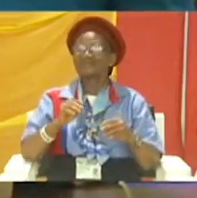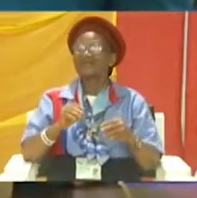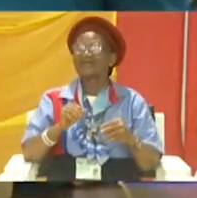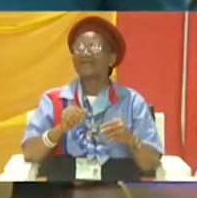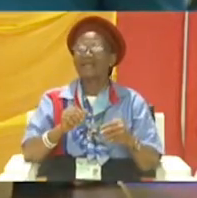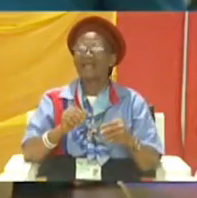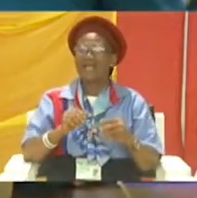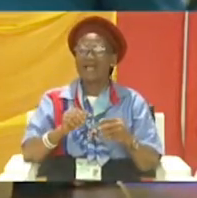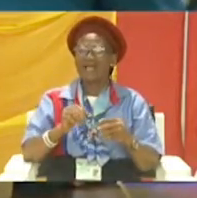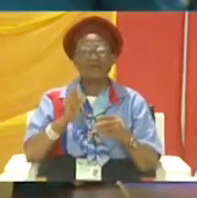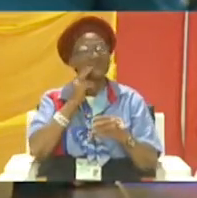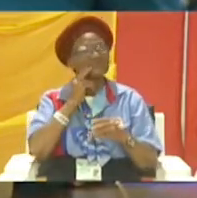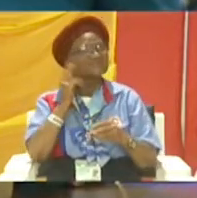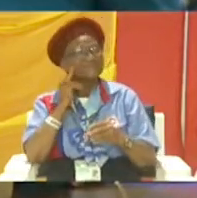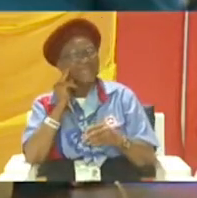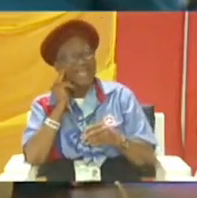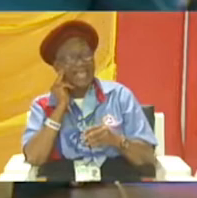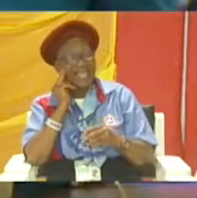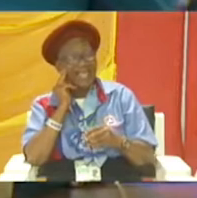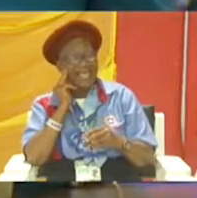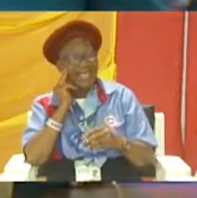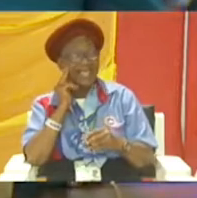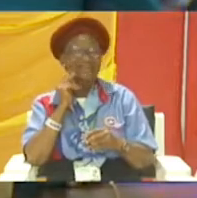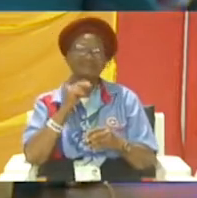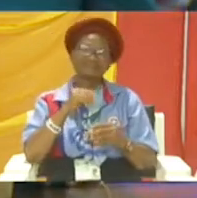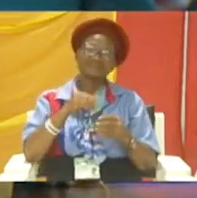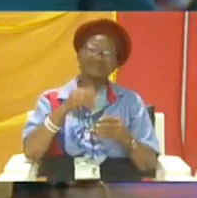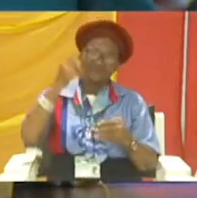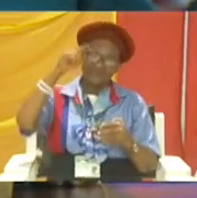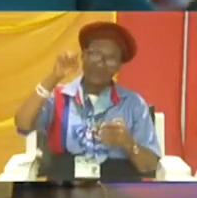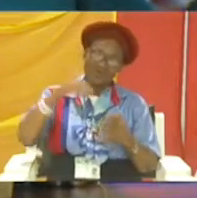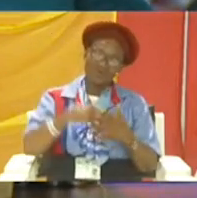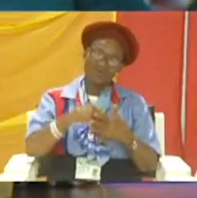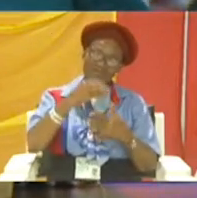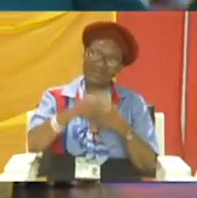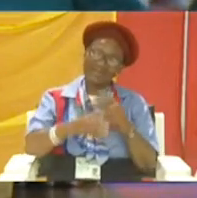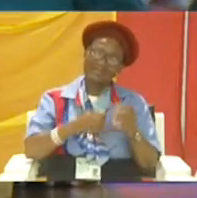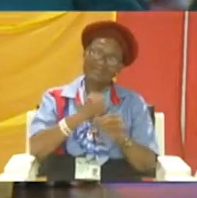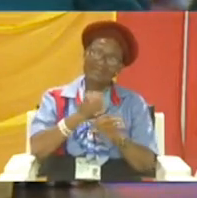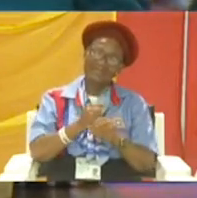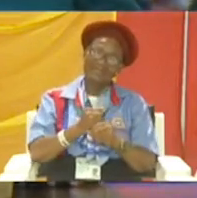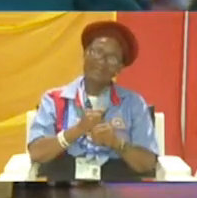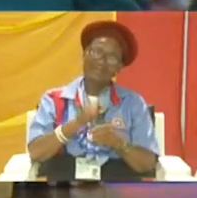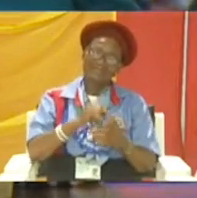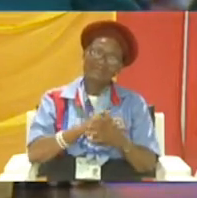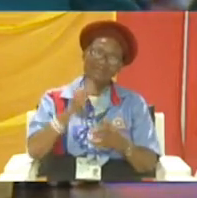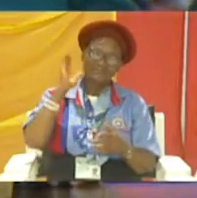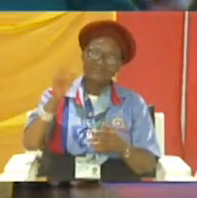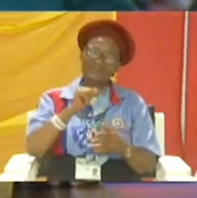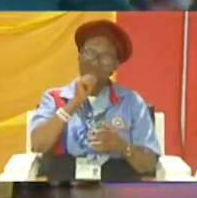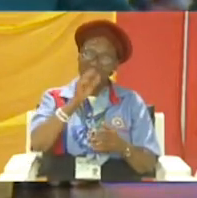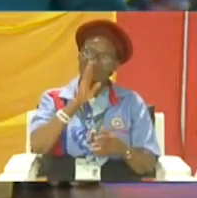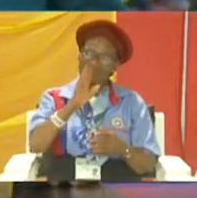it's not going to be enough.